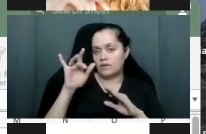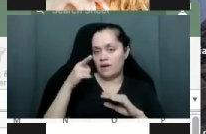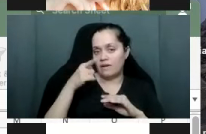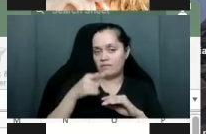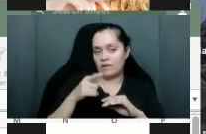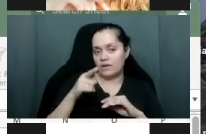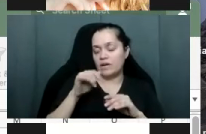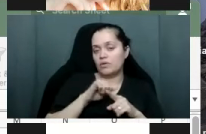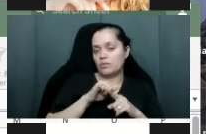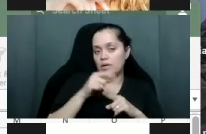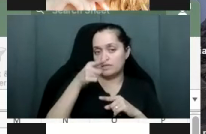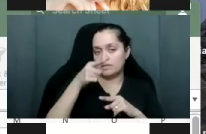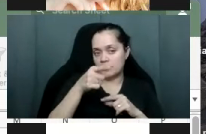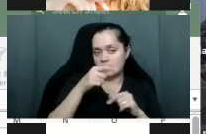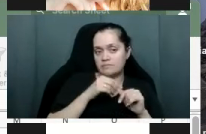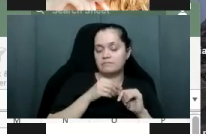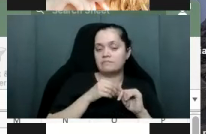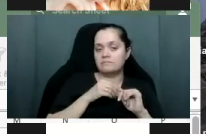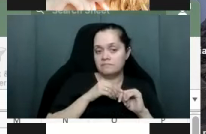can practice there.